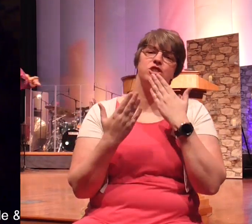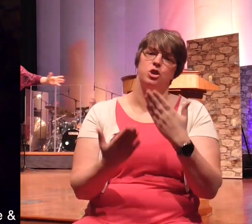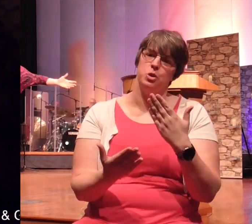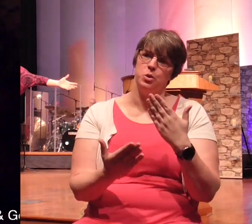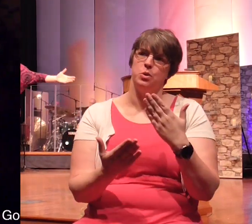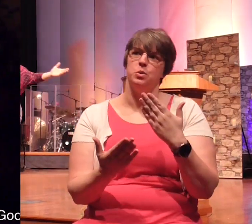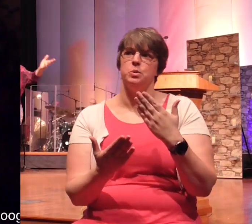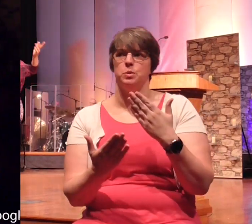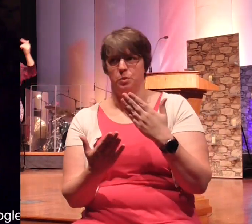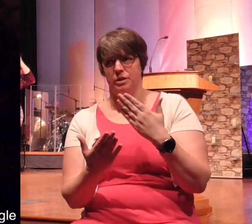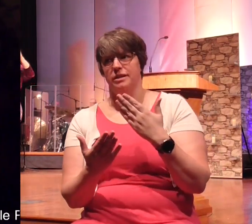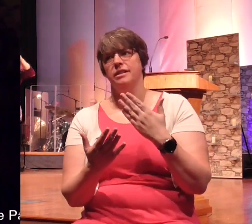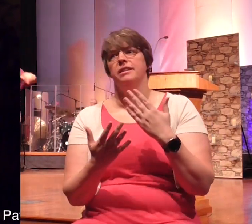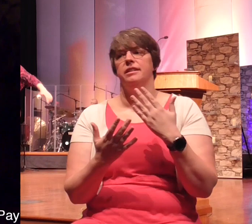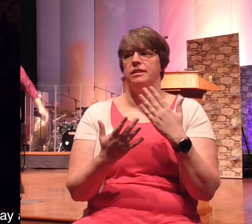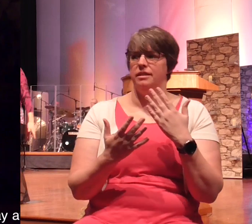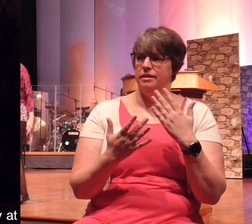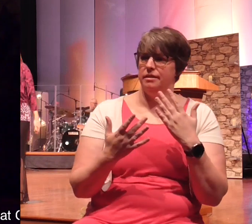And